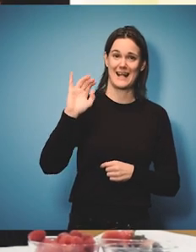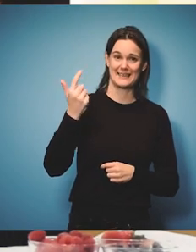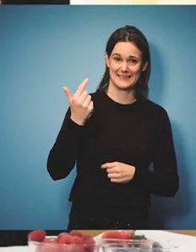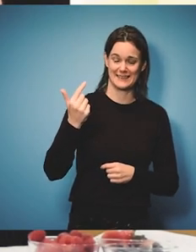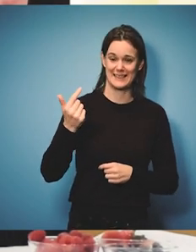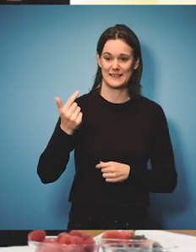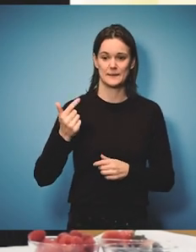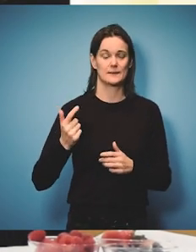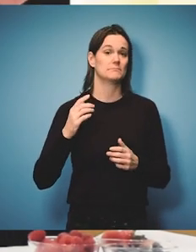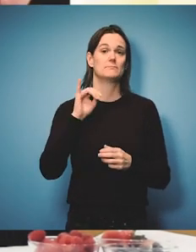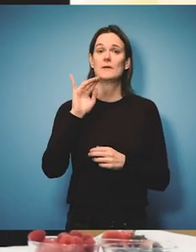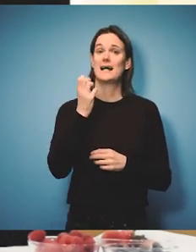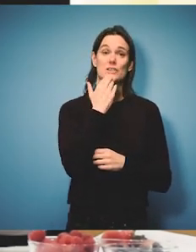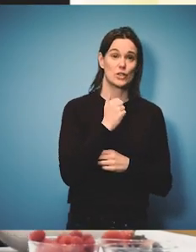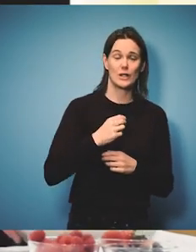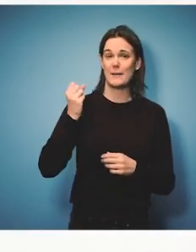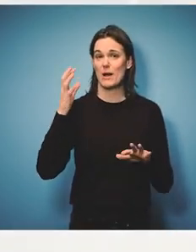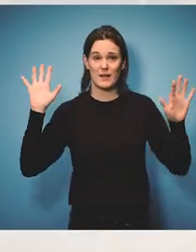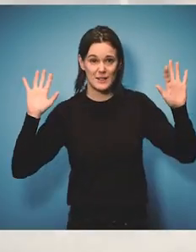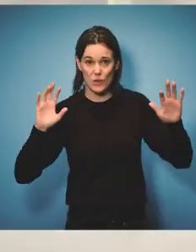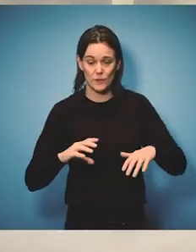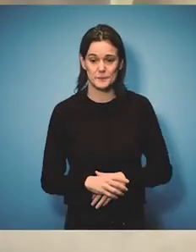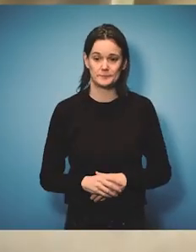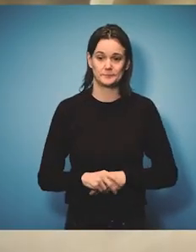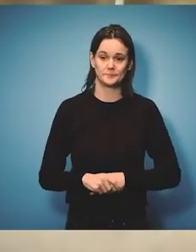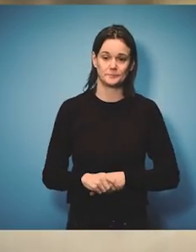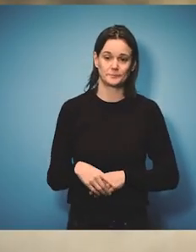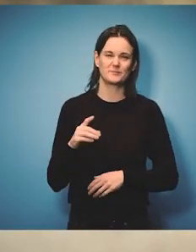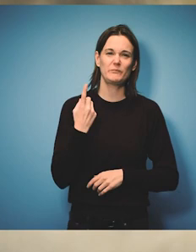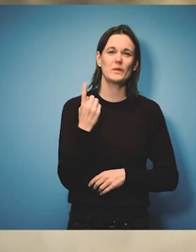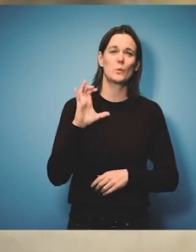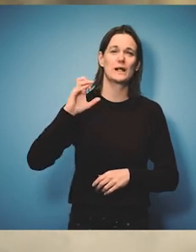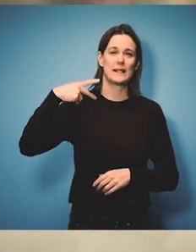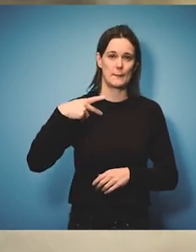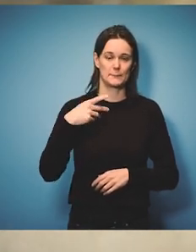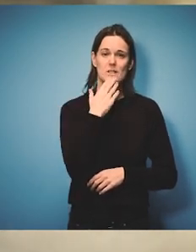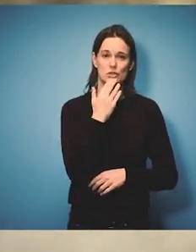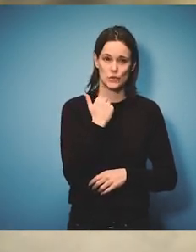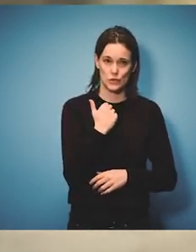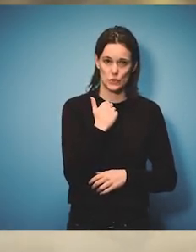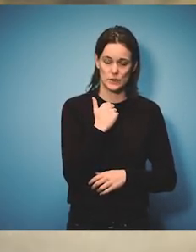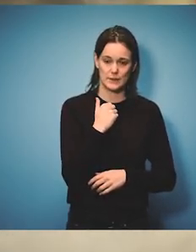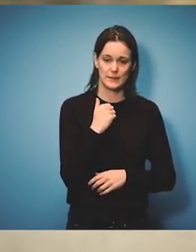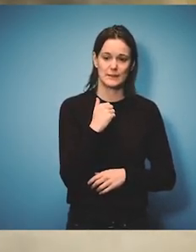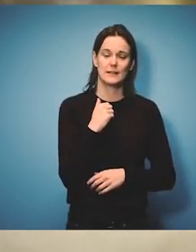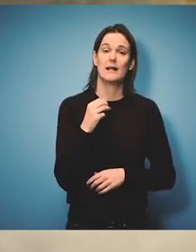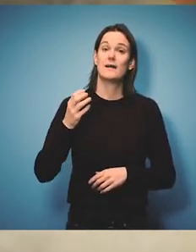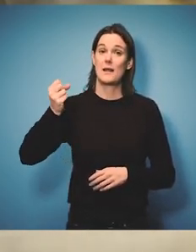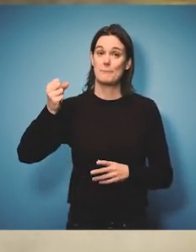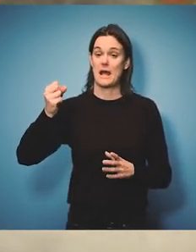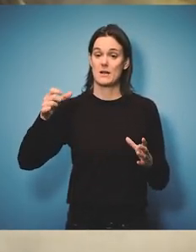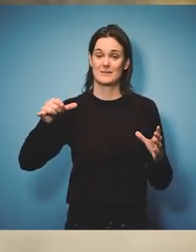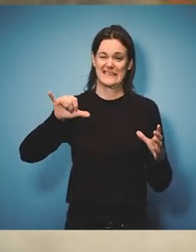gonna make what is called a flat icing. This is just very simply icing sugar and milk. So I have about a cup of icing sugar